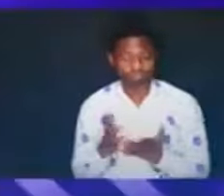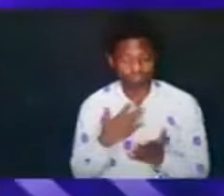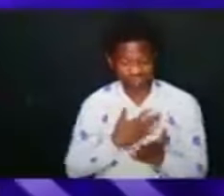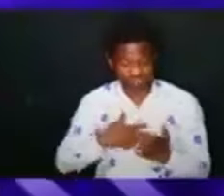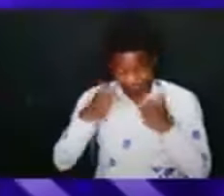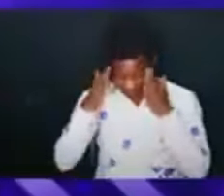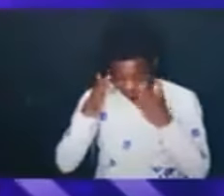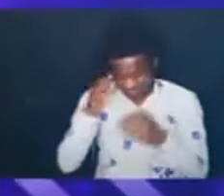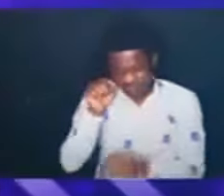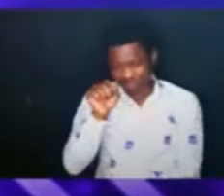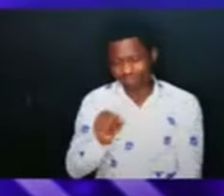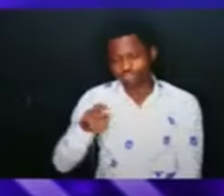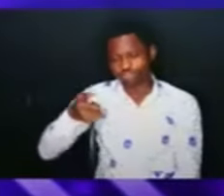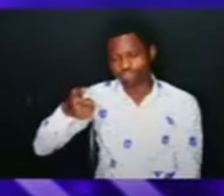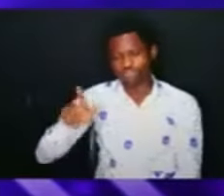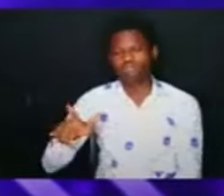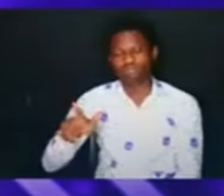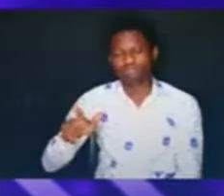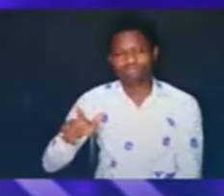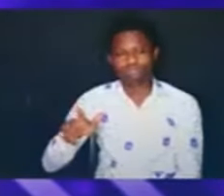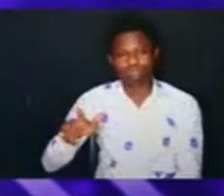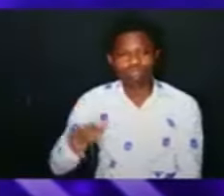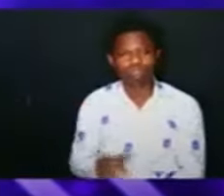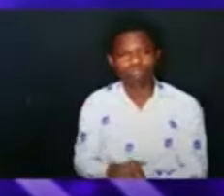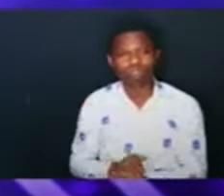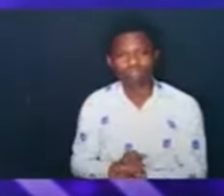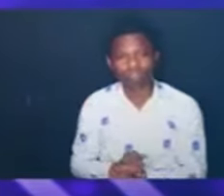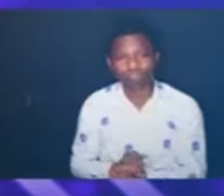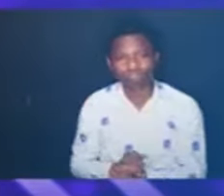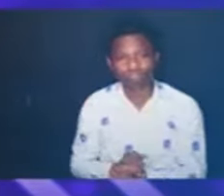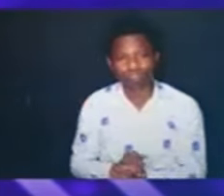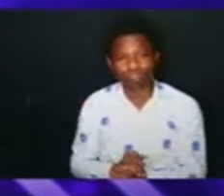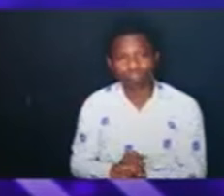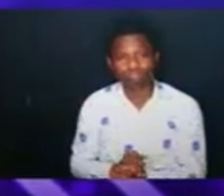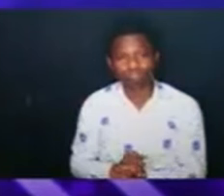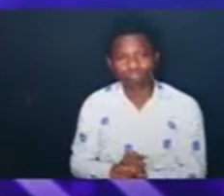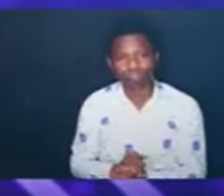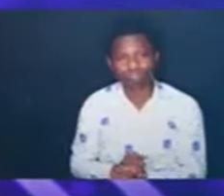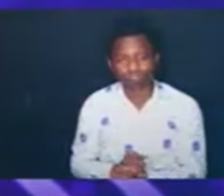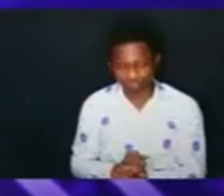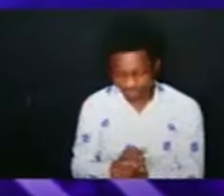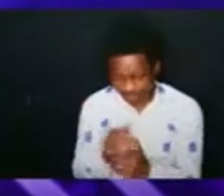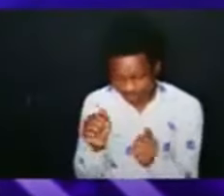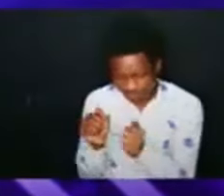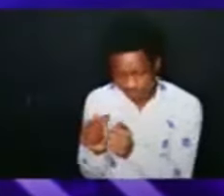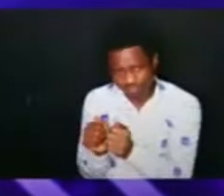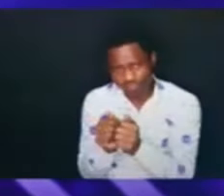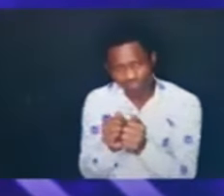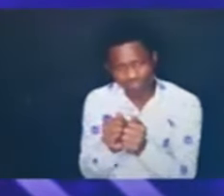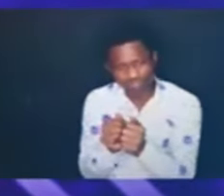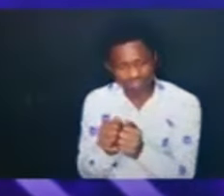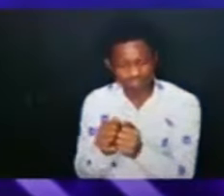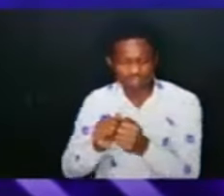pay attention to verse 23. Afi she edionu mi ensali. Now with bit Satan's archers attacked